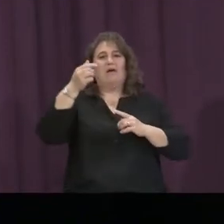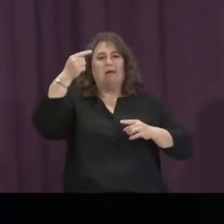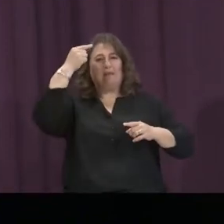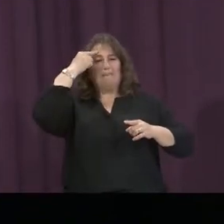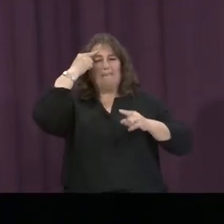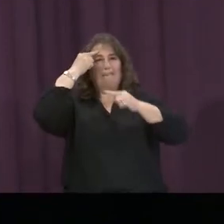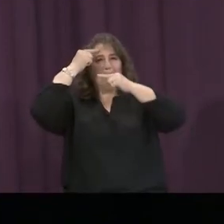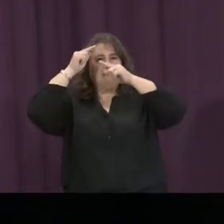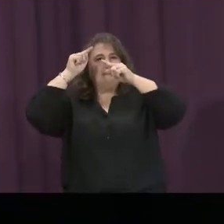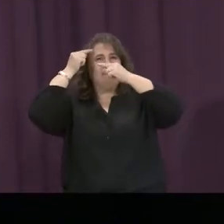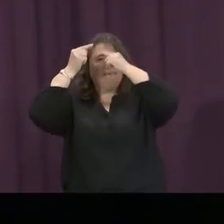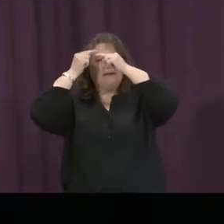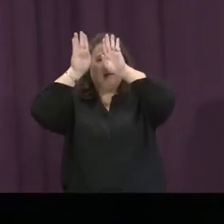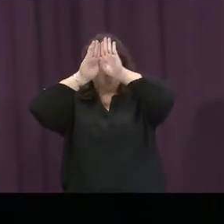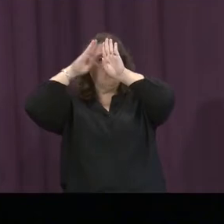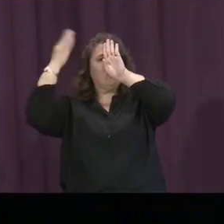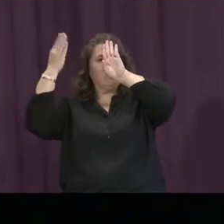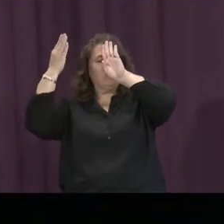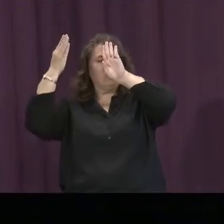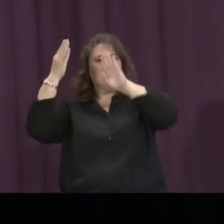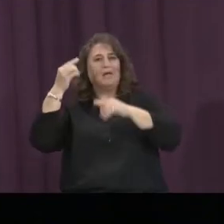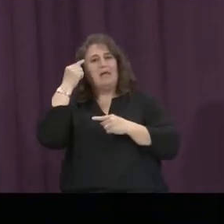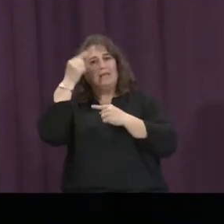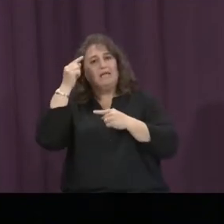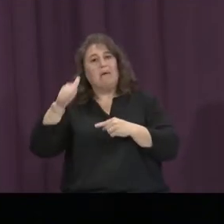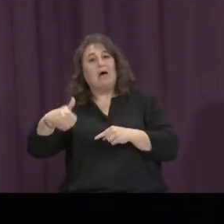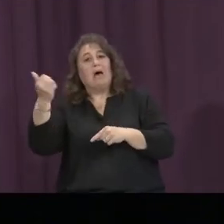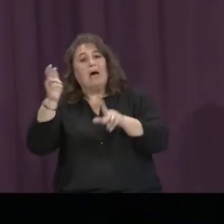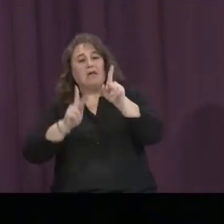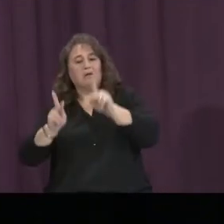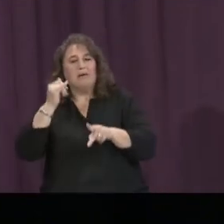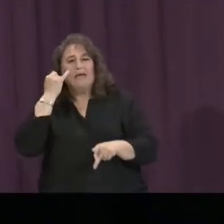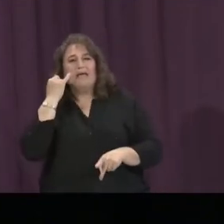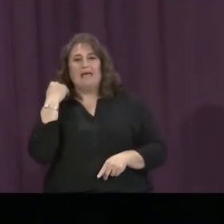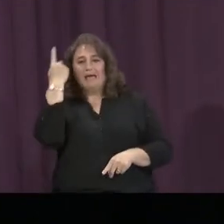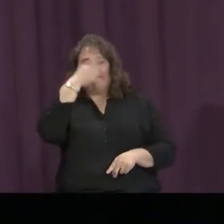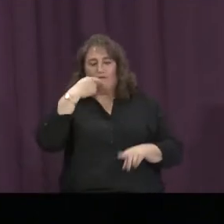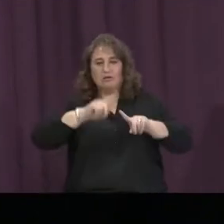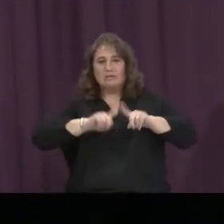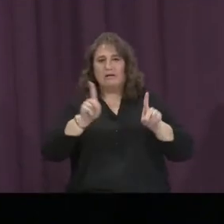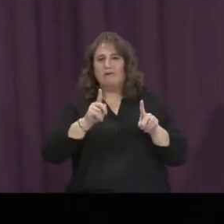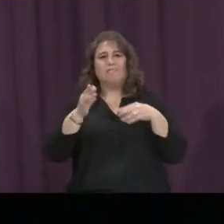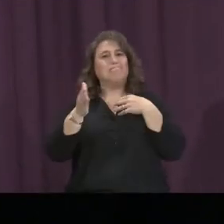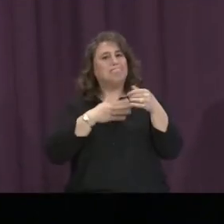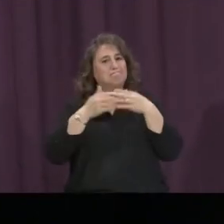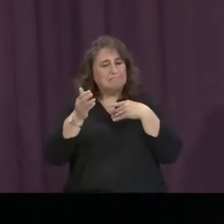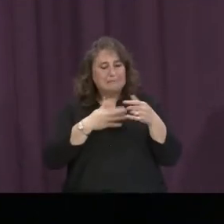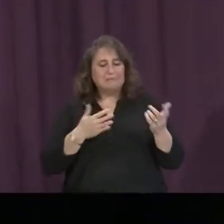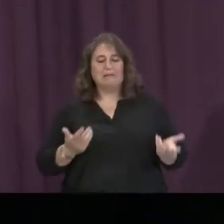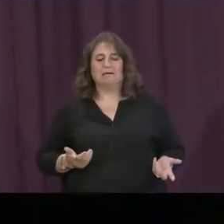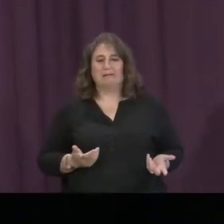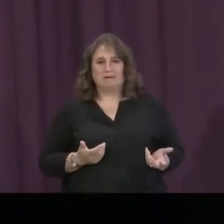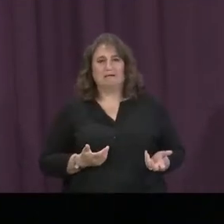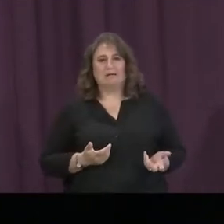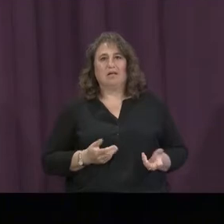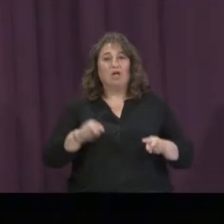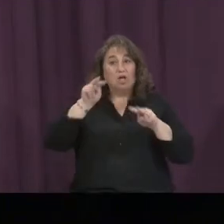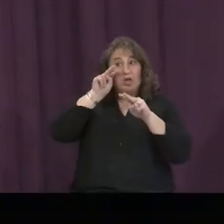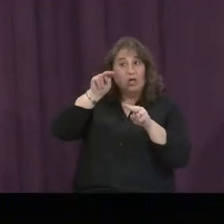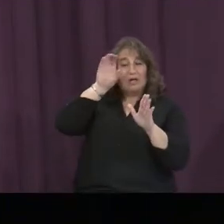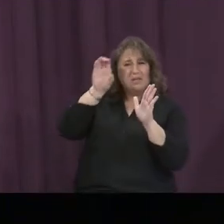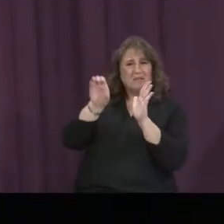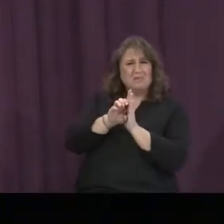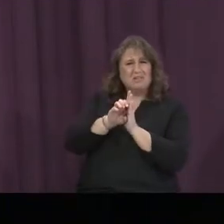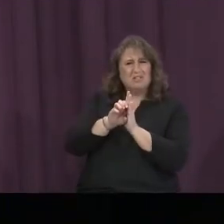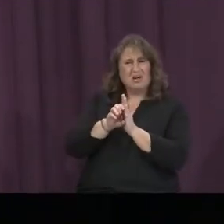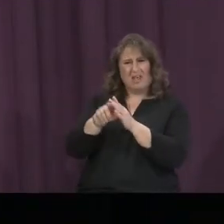it as an adventure to learn about others that just may appear differently than us. So as we look at this, you know, when we look at that picture, it's just like,